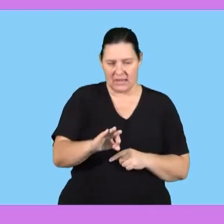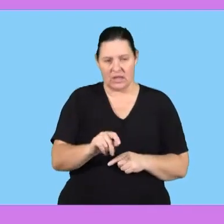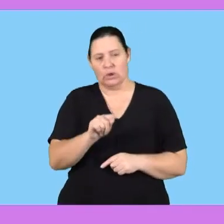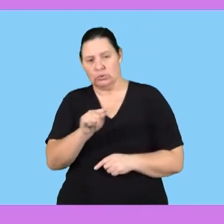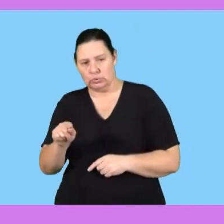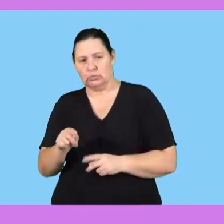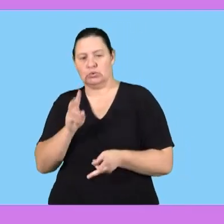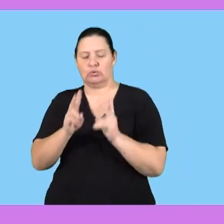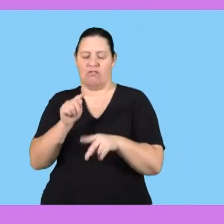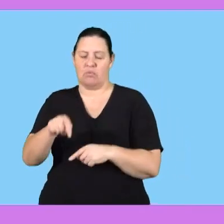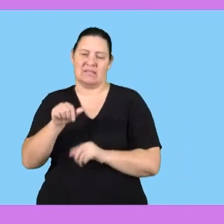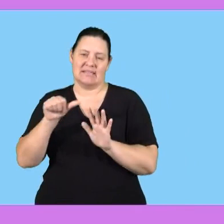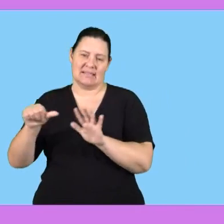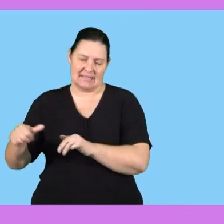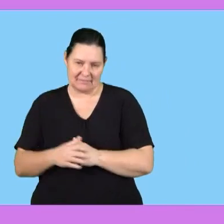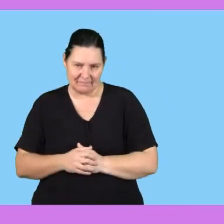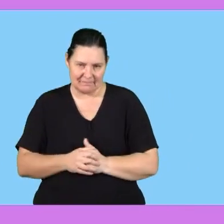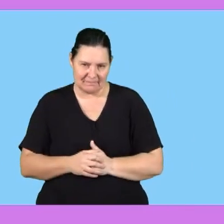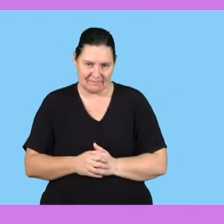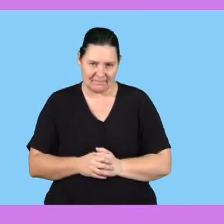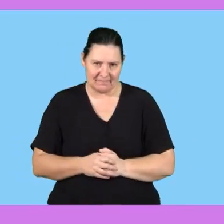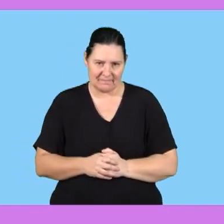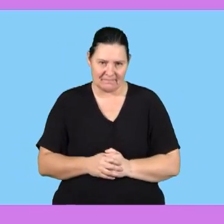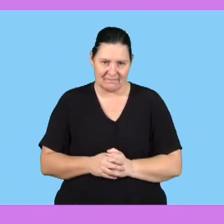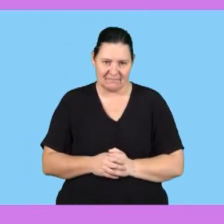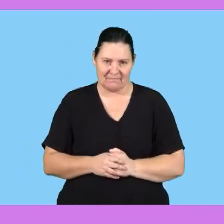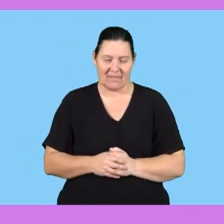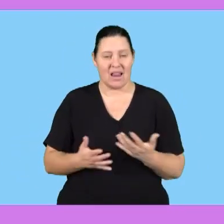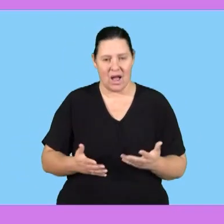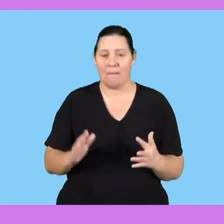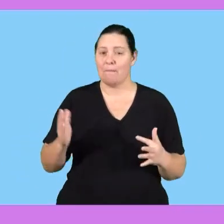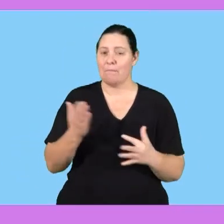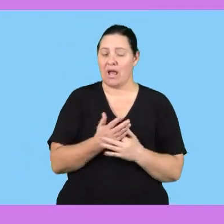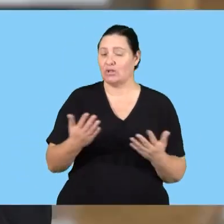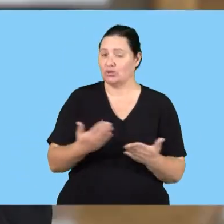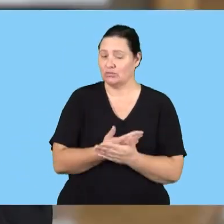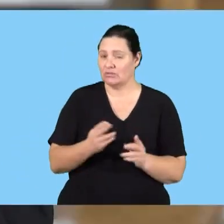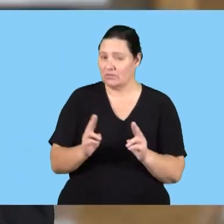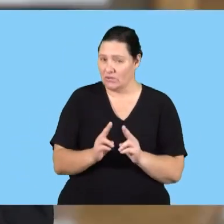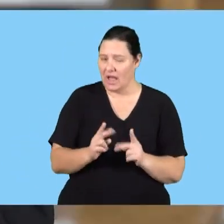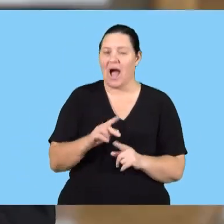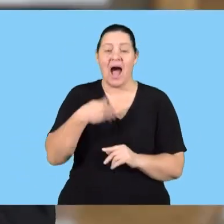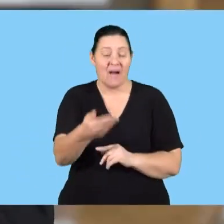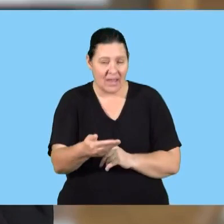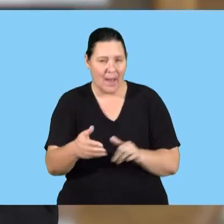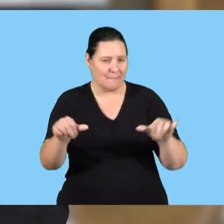as I indicate here, to 12 Rand 66 cents. Guys, let us quickly take a short break.